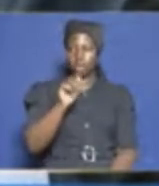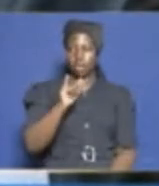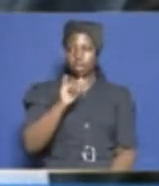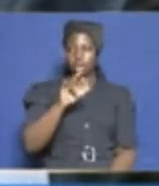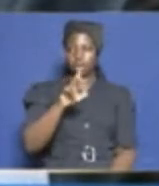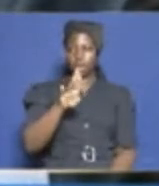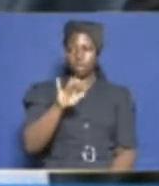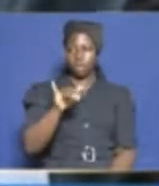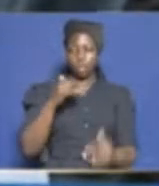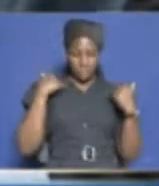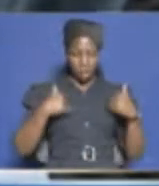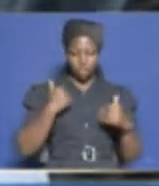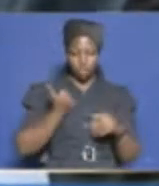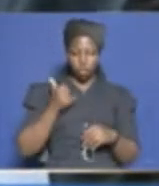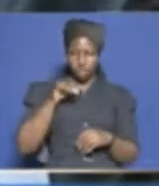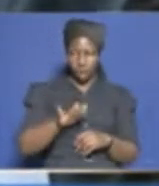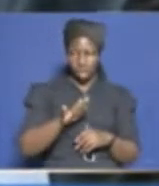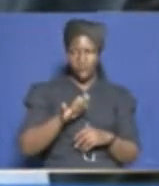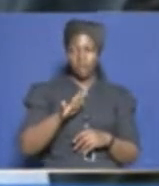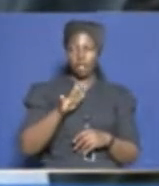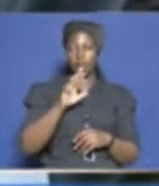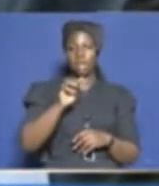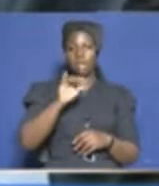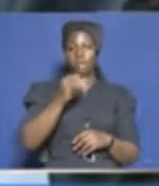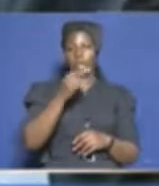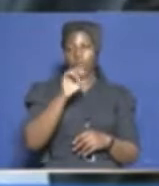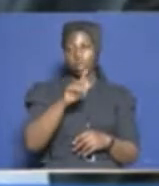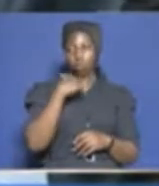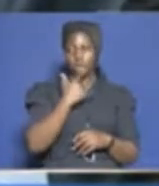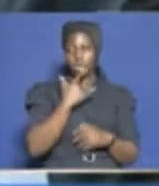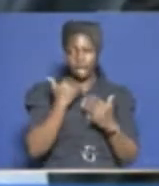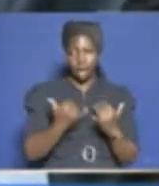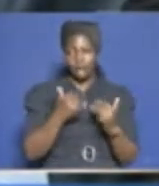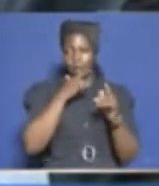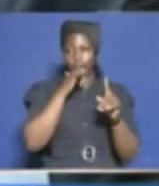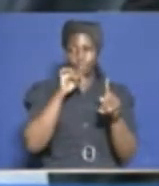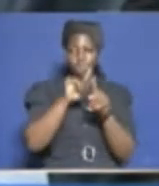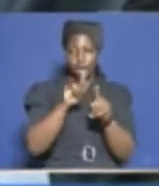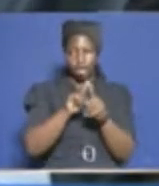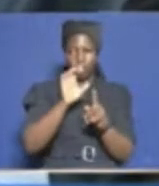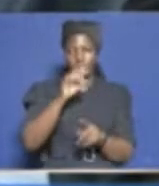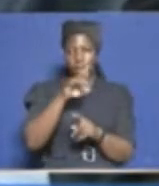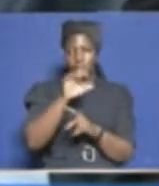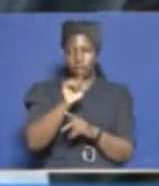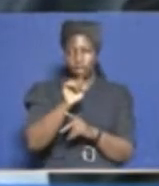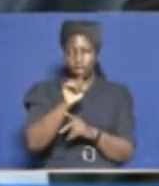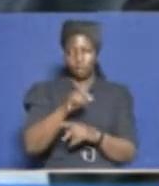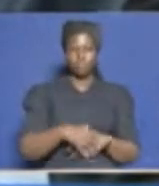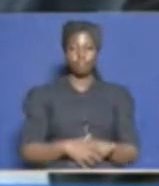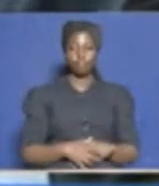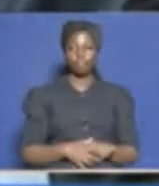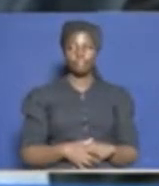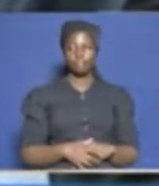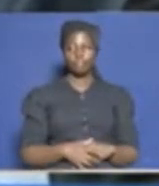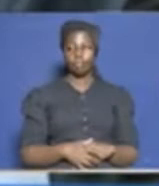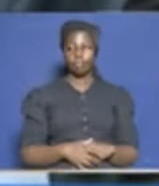Michael Gishohe Kirubi, who was the youngest brother of Christopher Kirubi and the cradle of his heart.